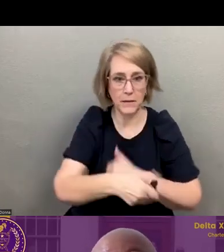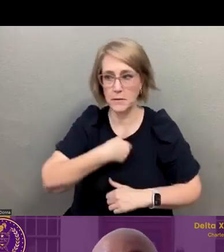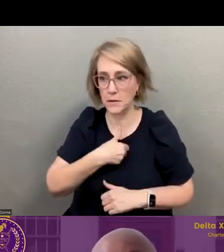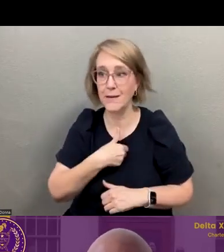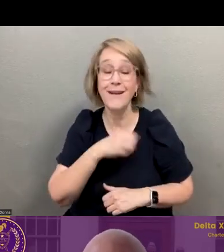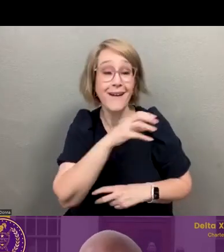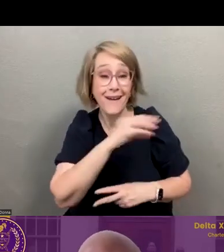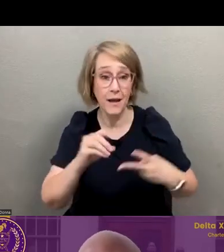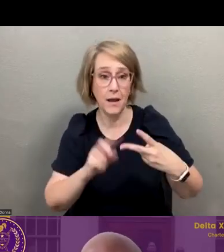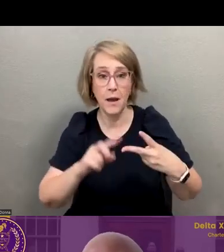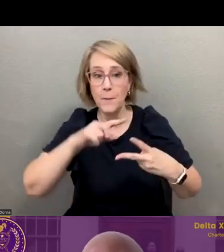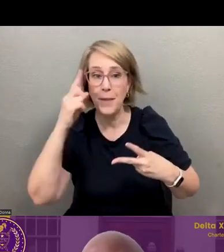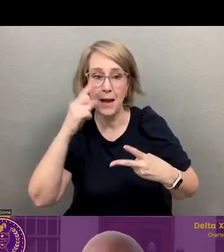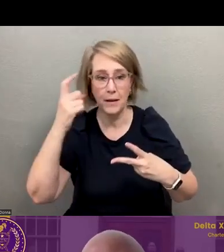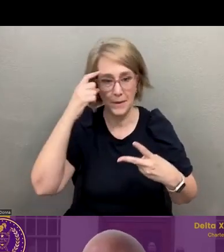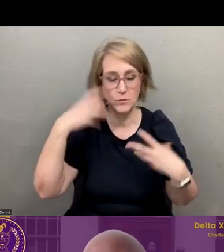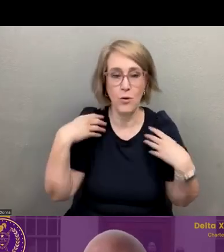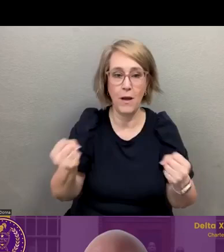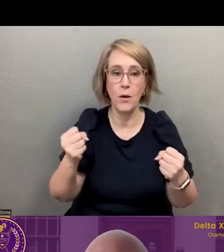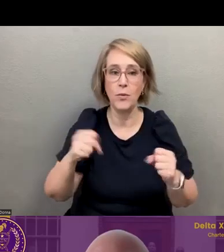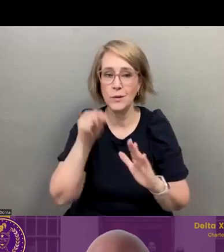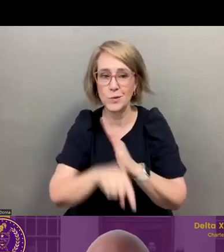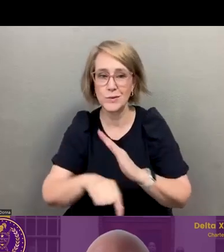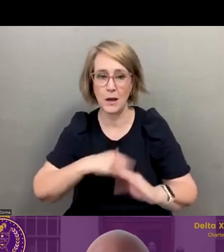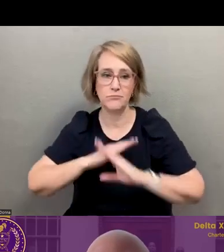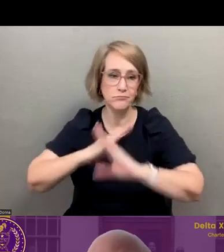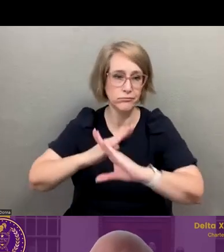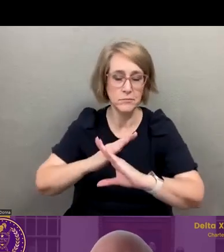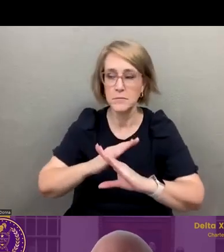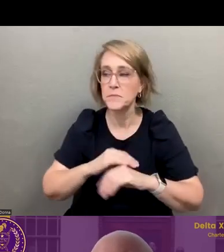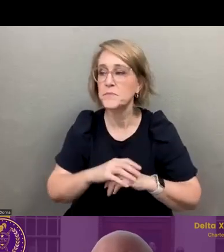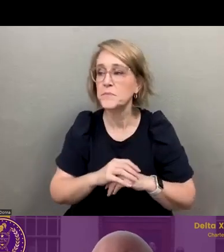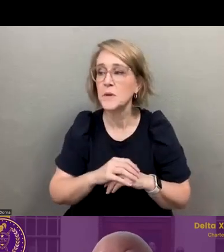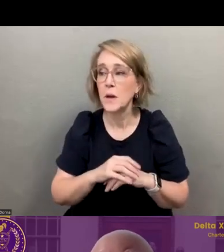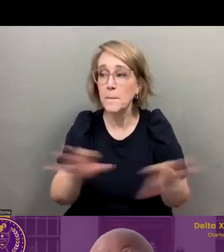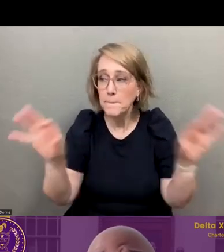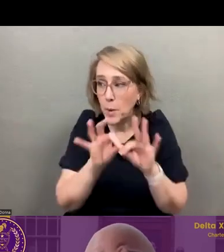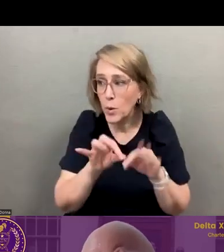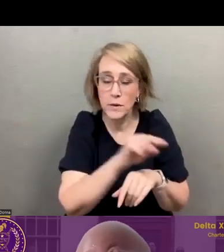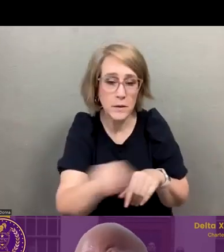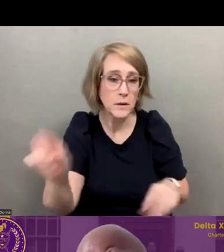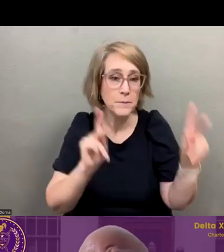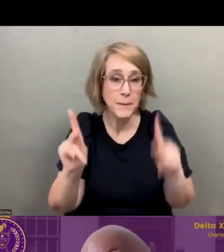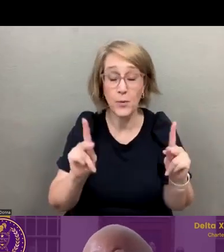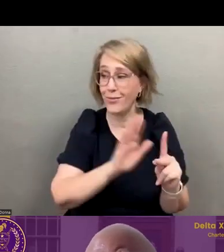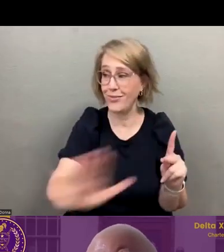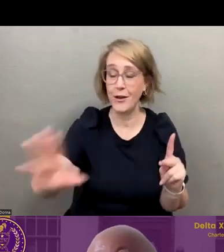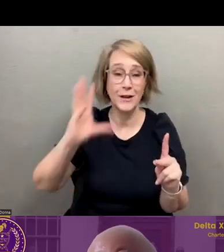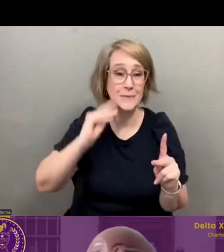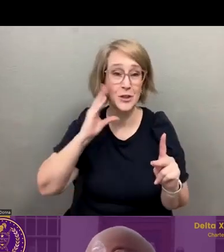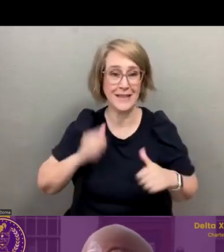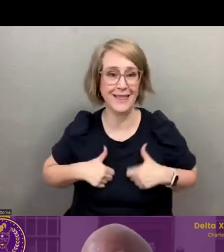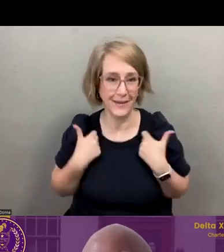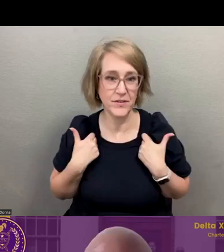mental health and suicide prevention. We mainly wanted to make sure that we captured experts who shared lived experience, as well as